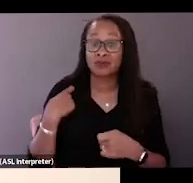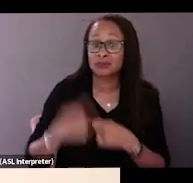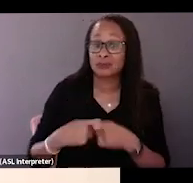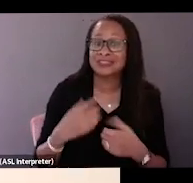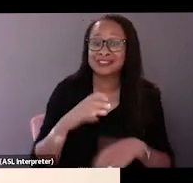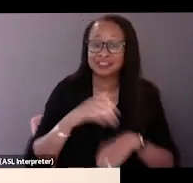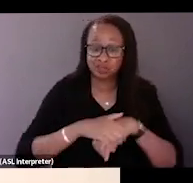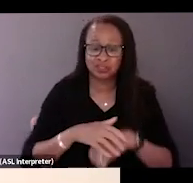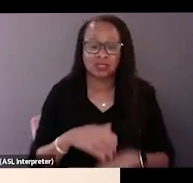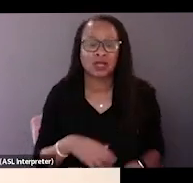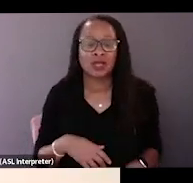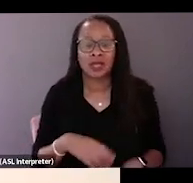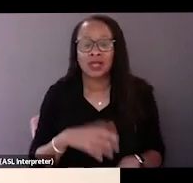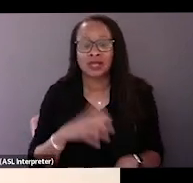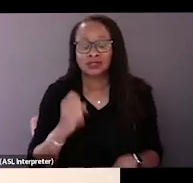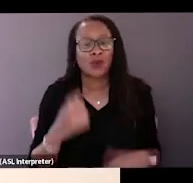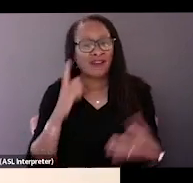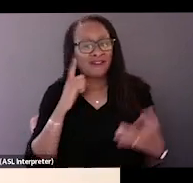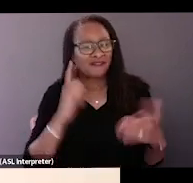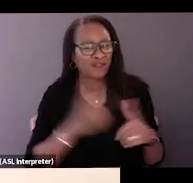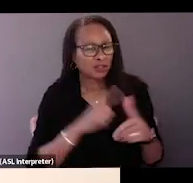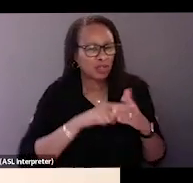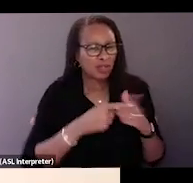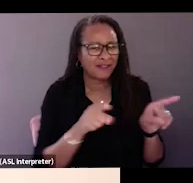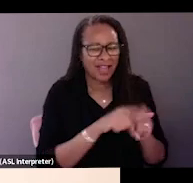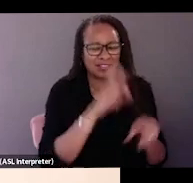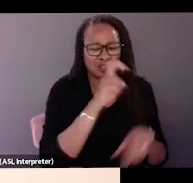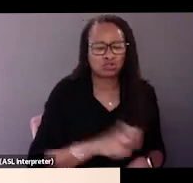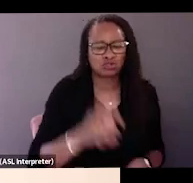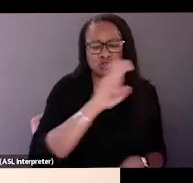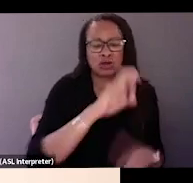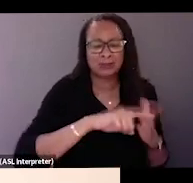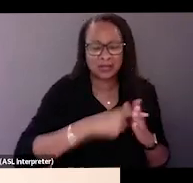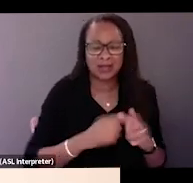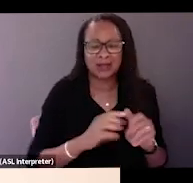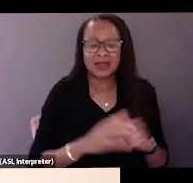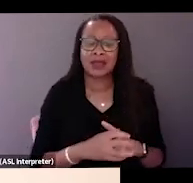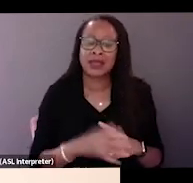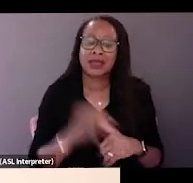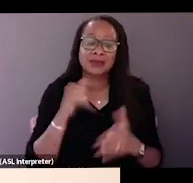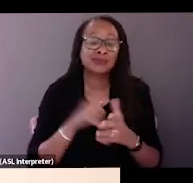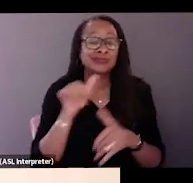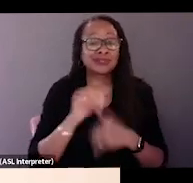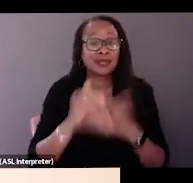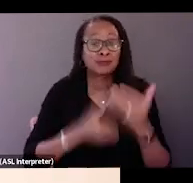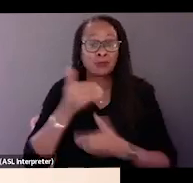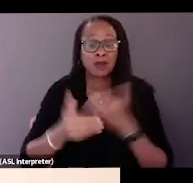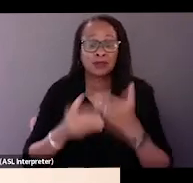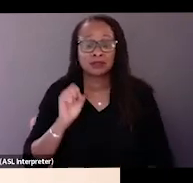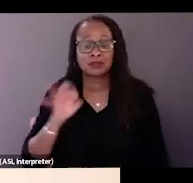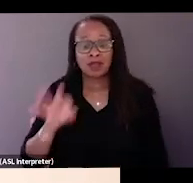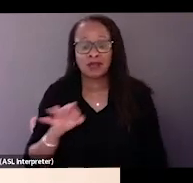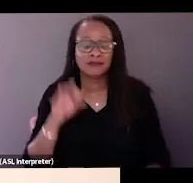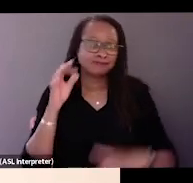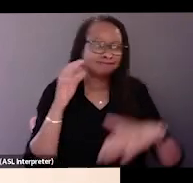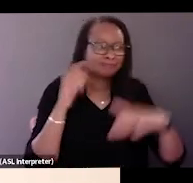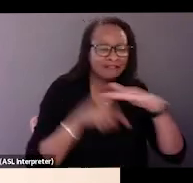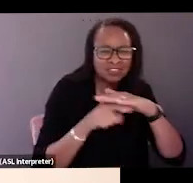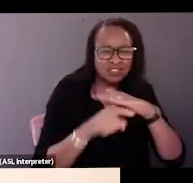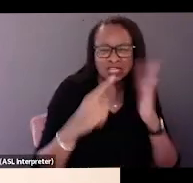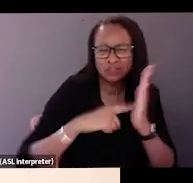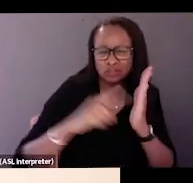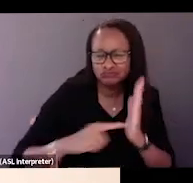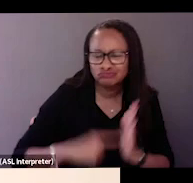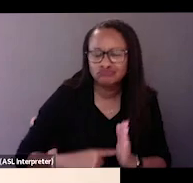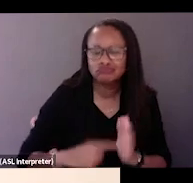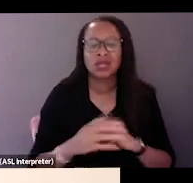avanzaba el viaje, que era el mismo proceso de investigación y